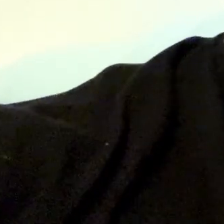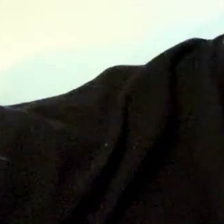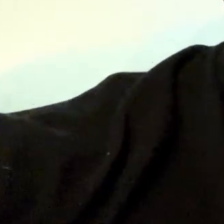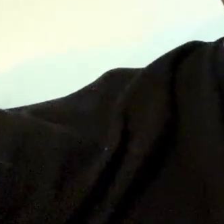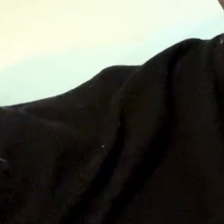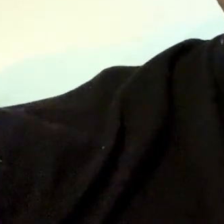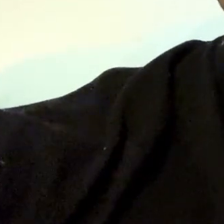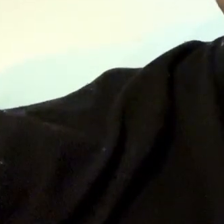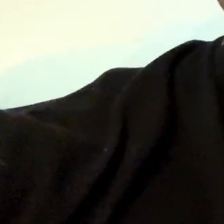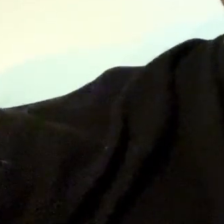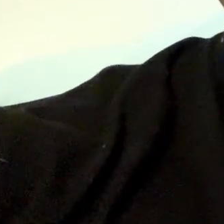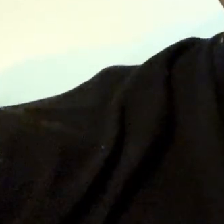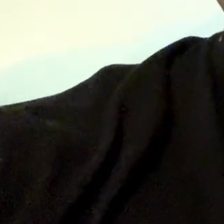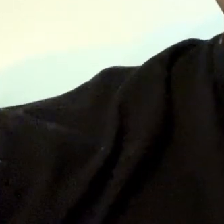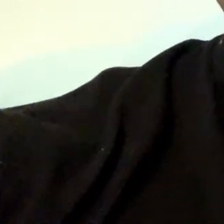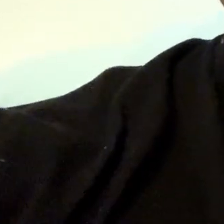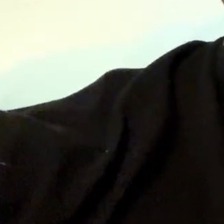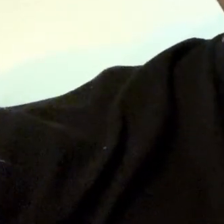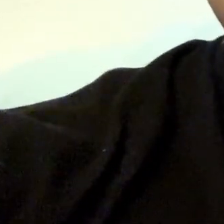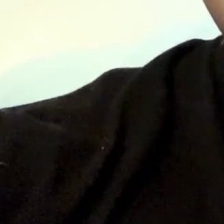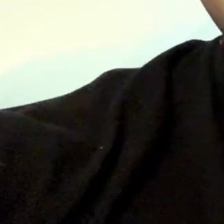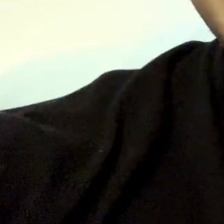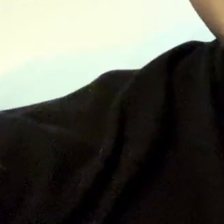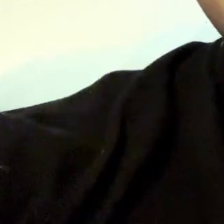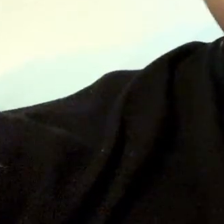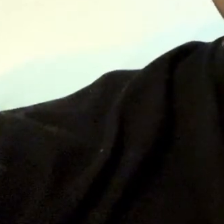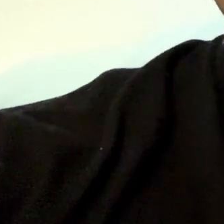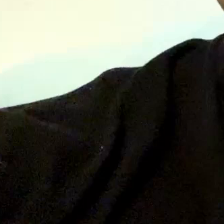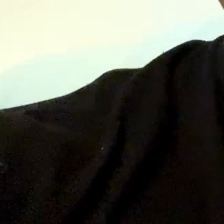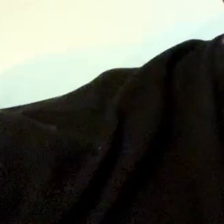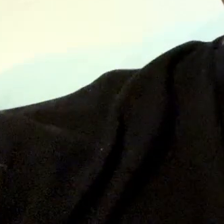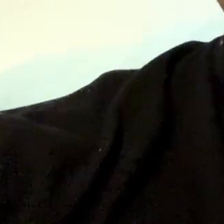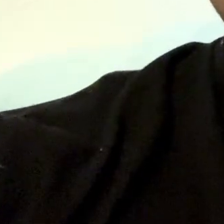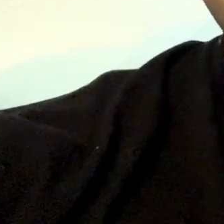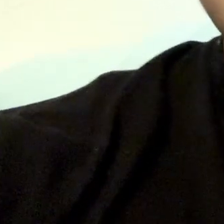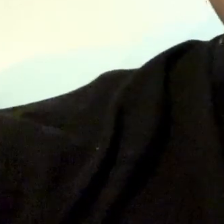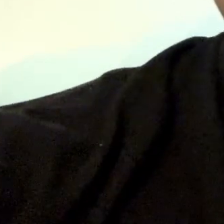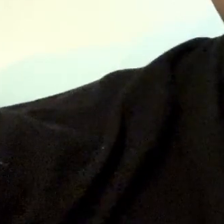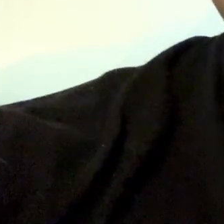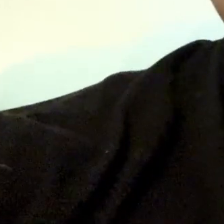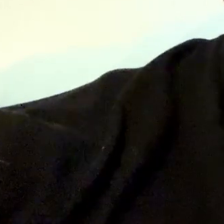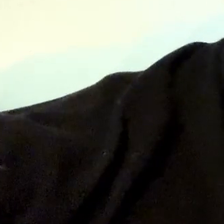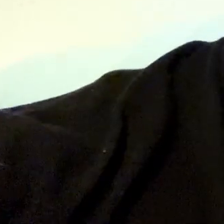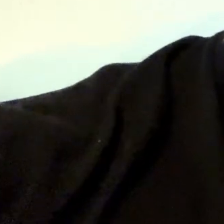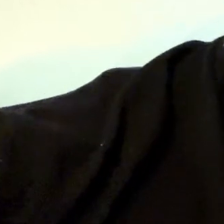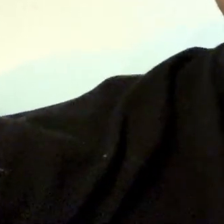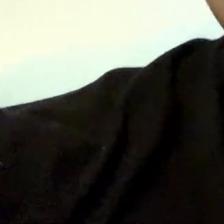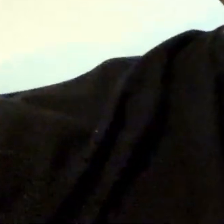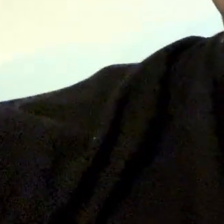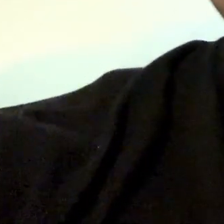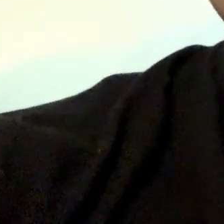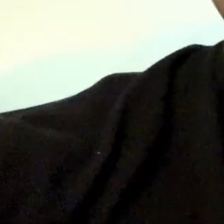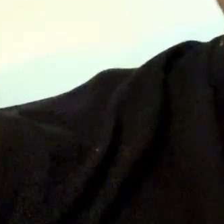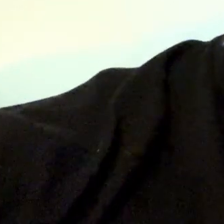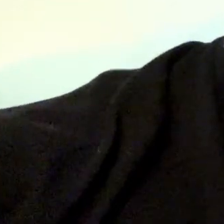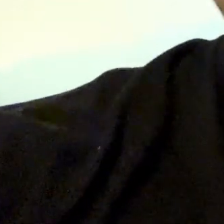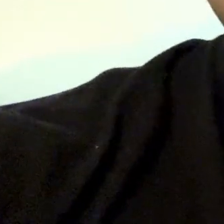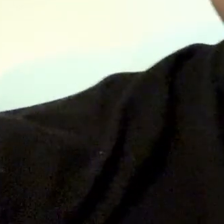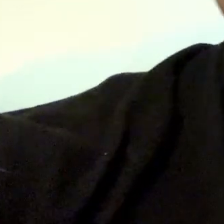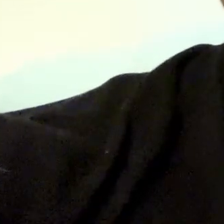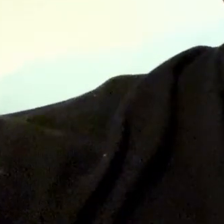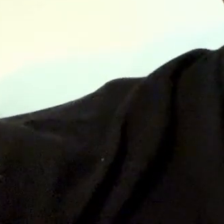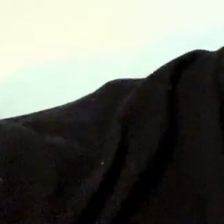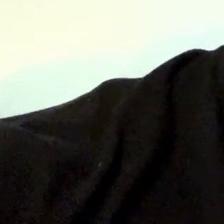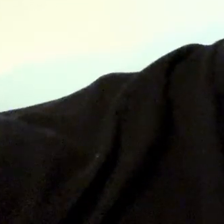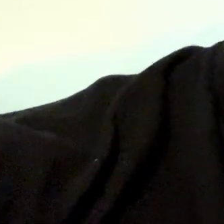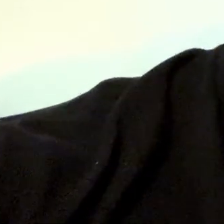stage. So if you hear whooping and hollering and it seems really unconventional for a business meeting, that's the context of what's happening.